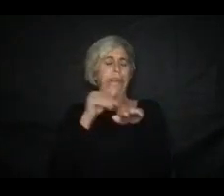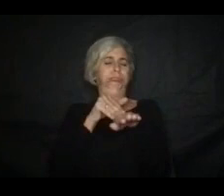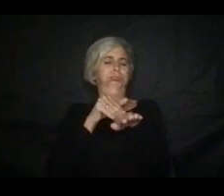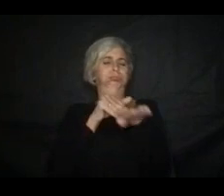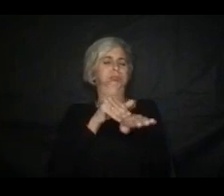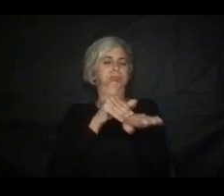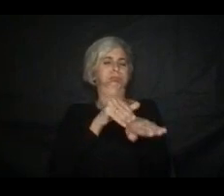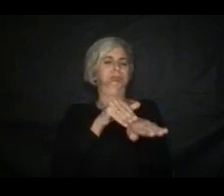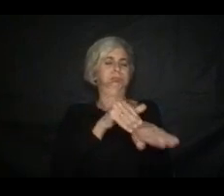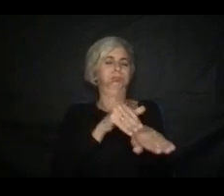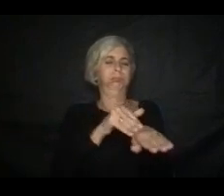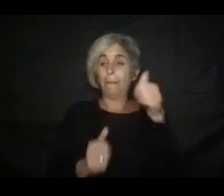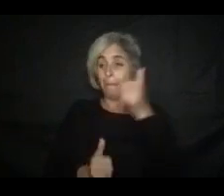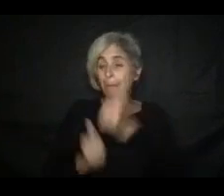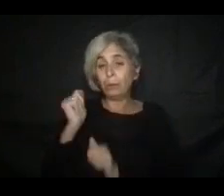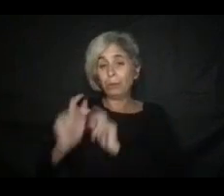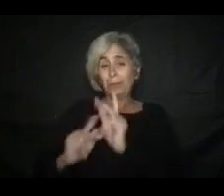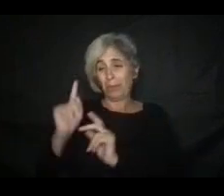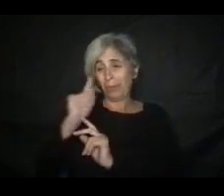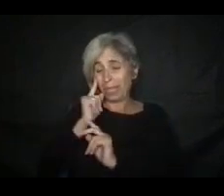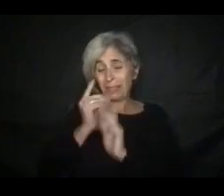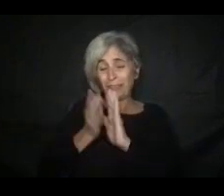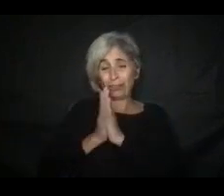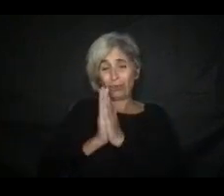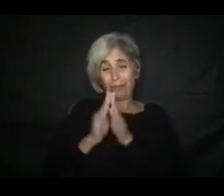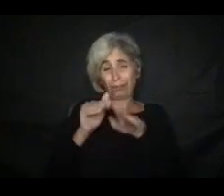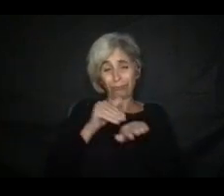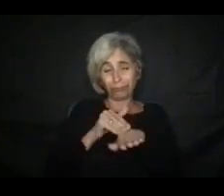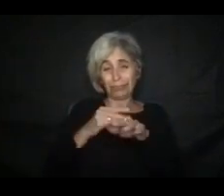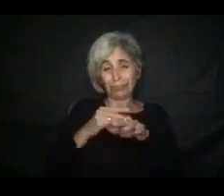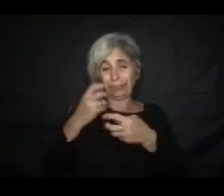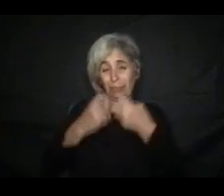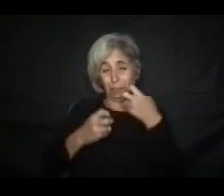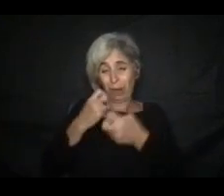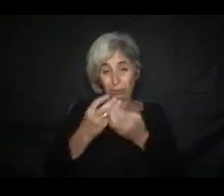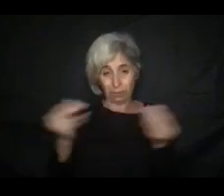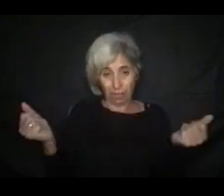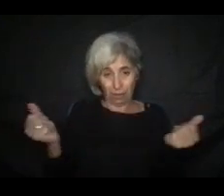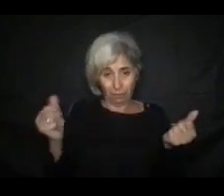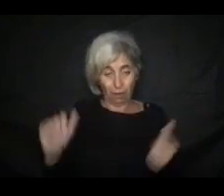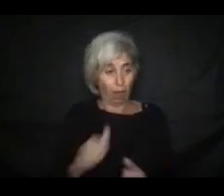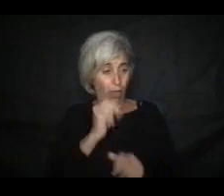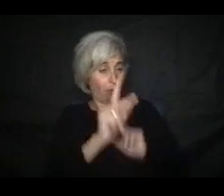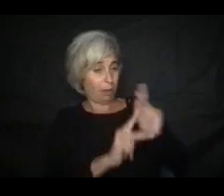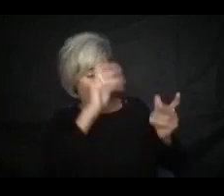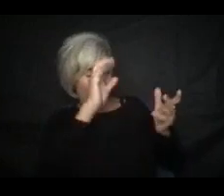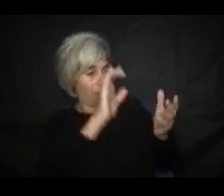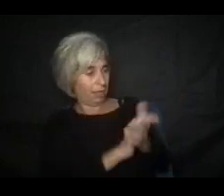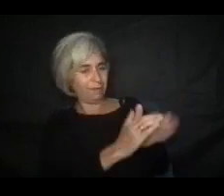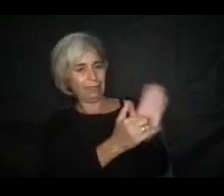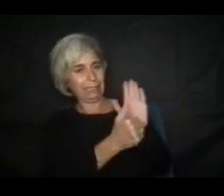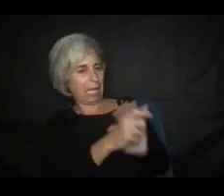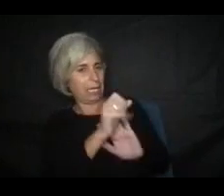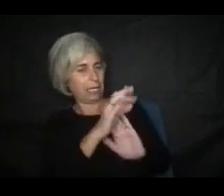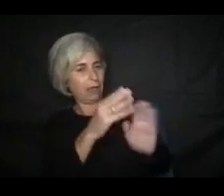traffic congestion's a problem to be solved, and others believe that it's actually a sign of